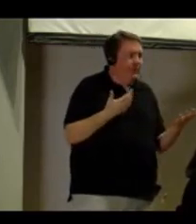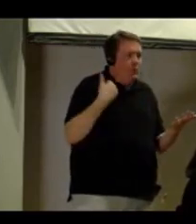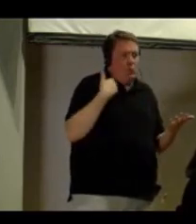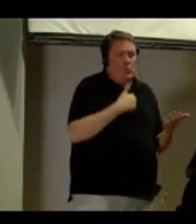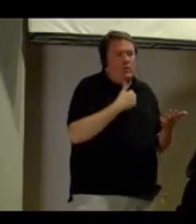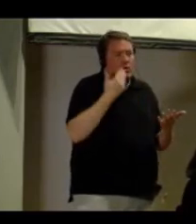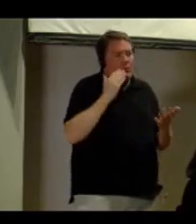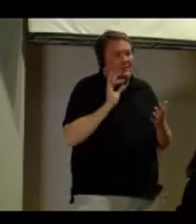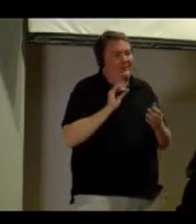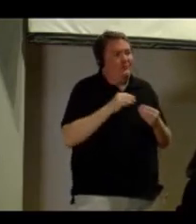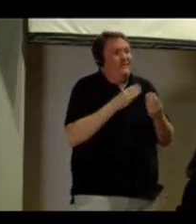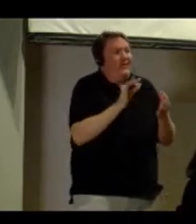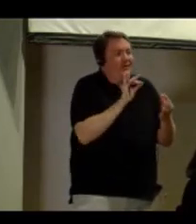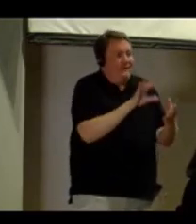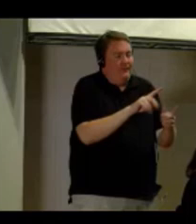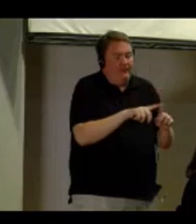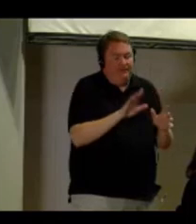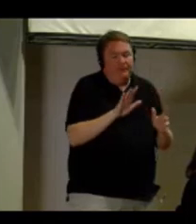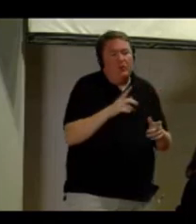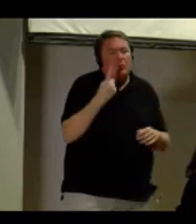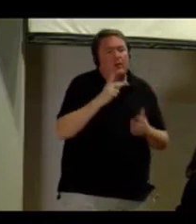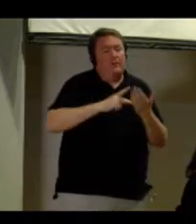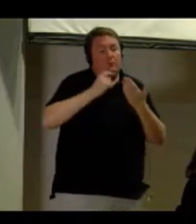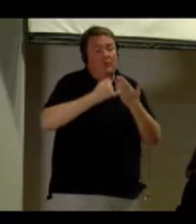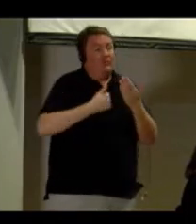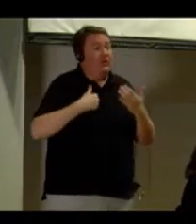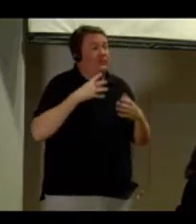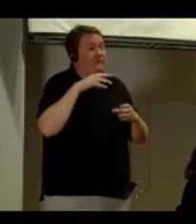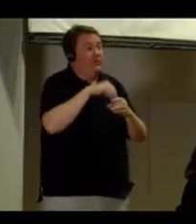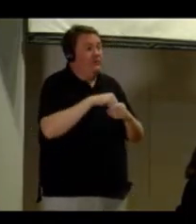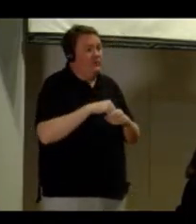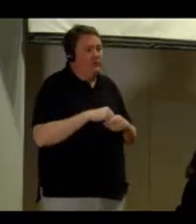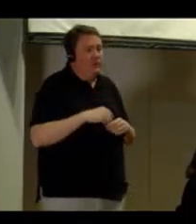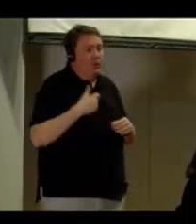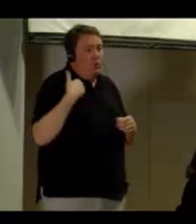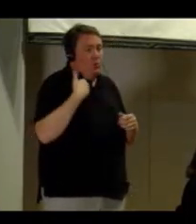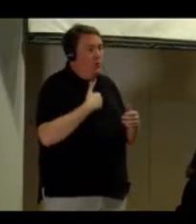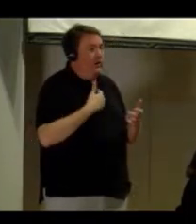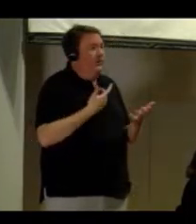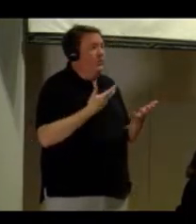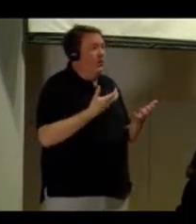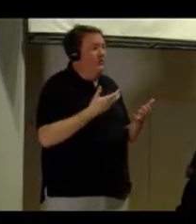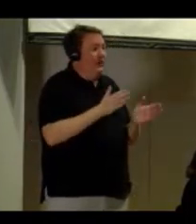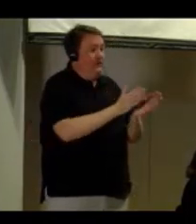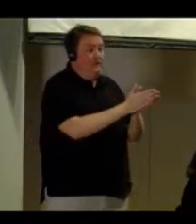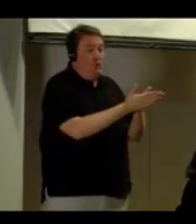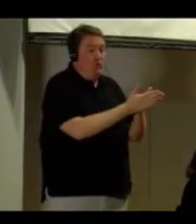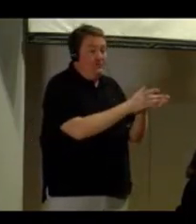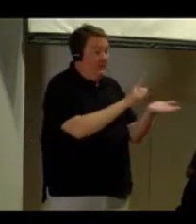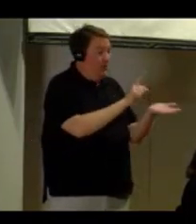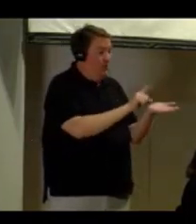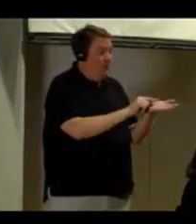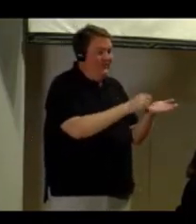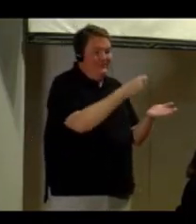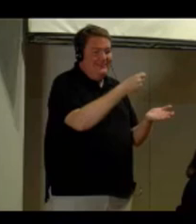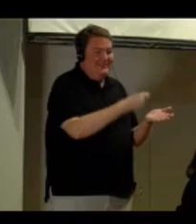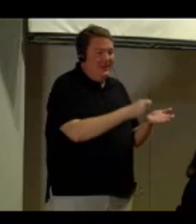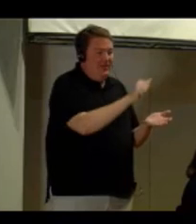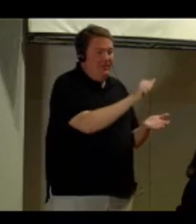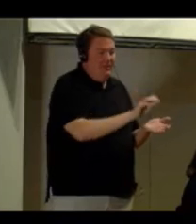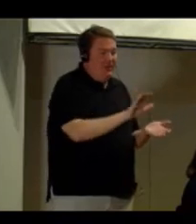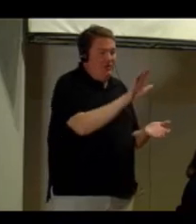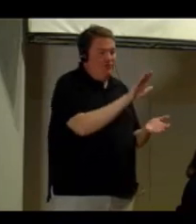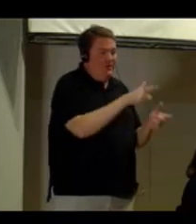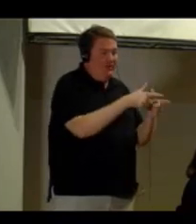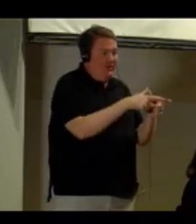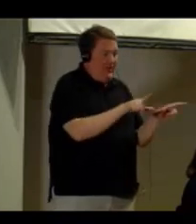But one project that I was really proud to be involved with was a project to digitize books printed in South Asian languages